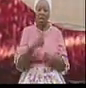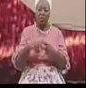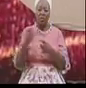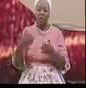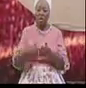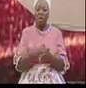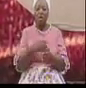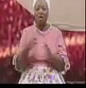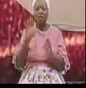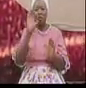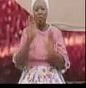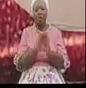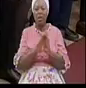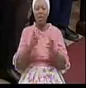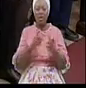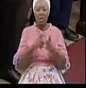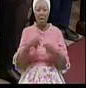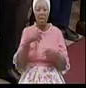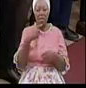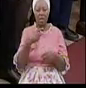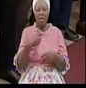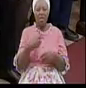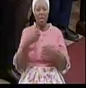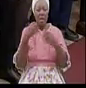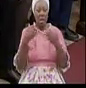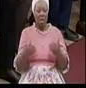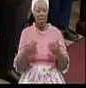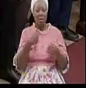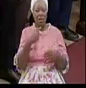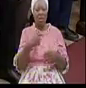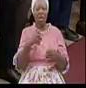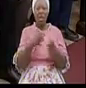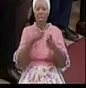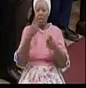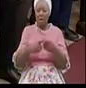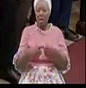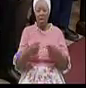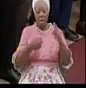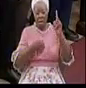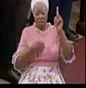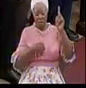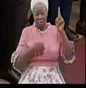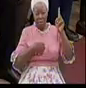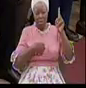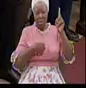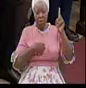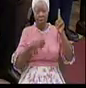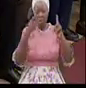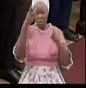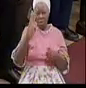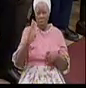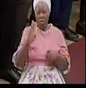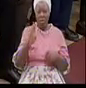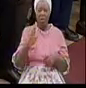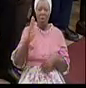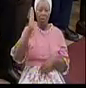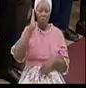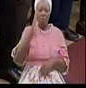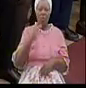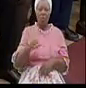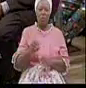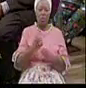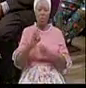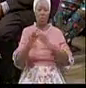covenant. Now he says, then I myself will sprinkle